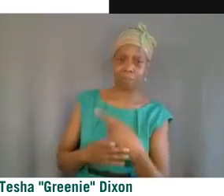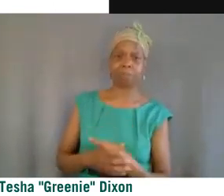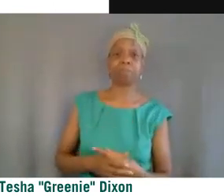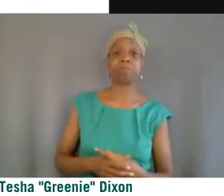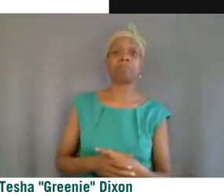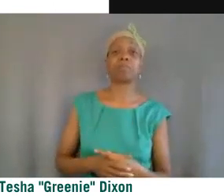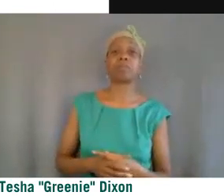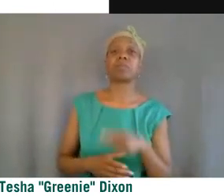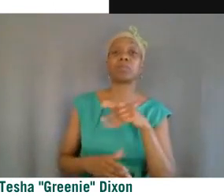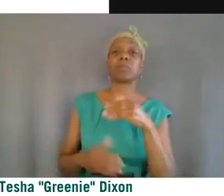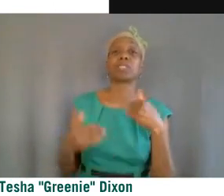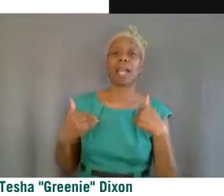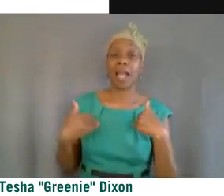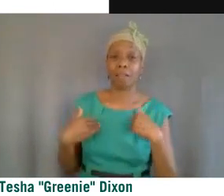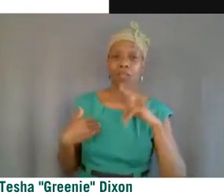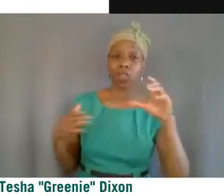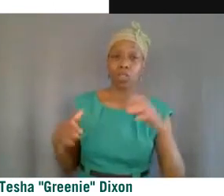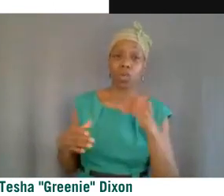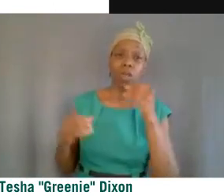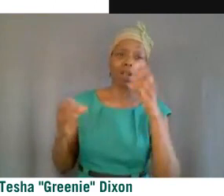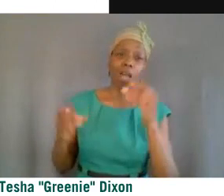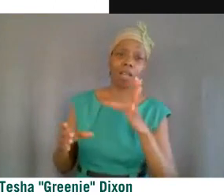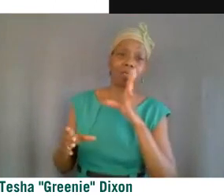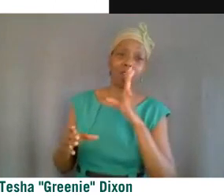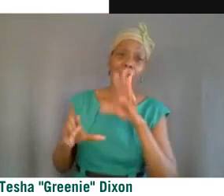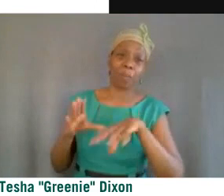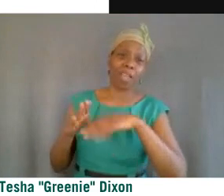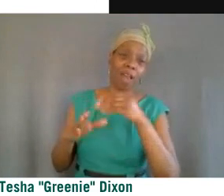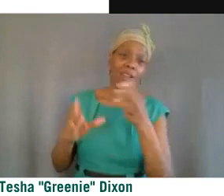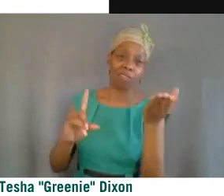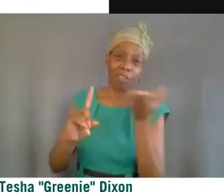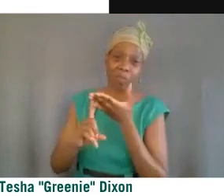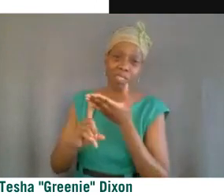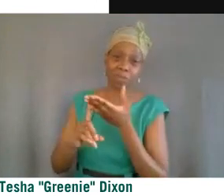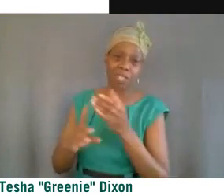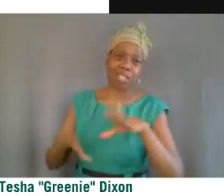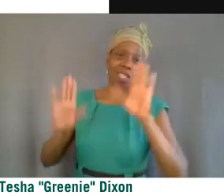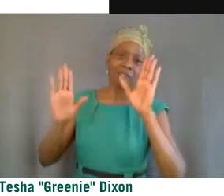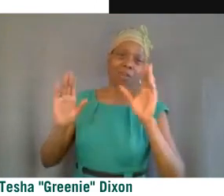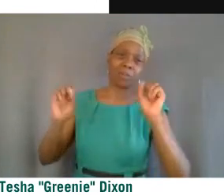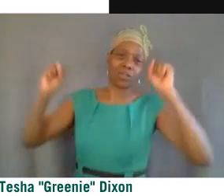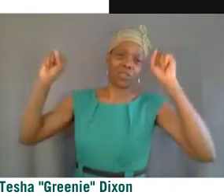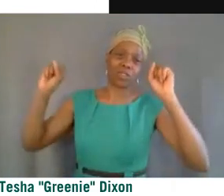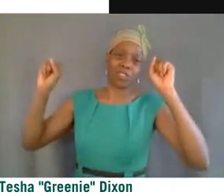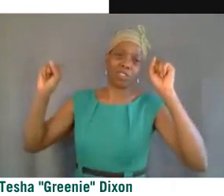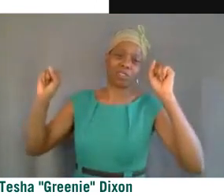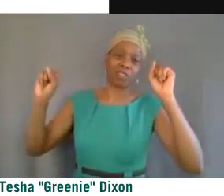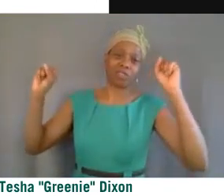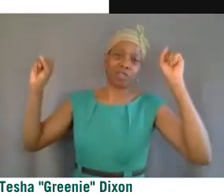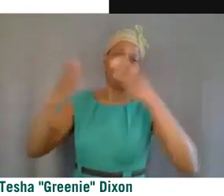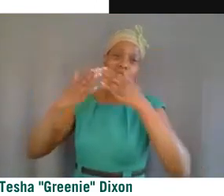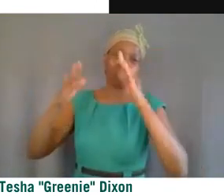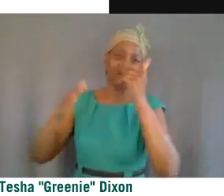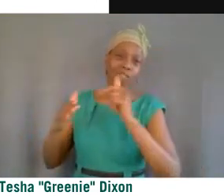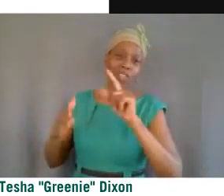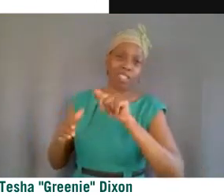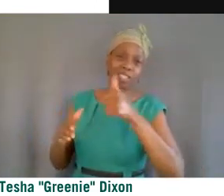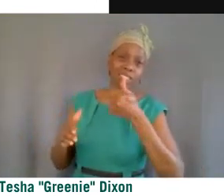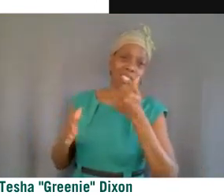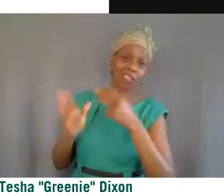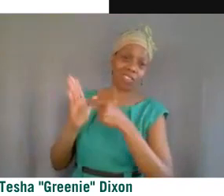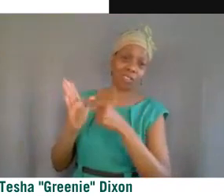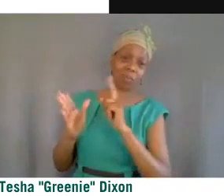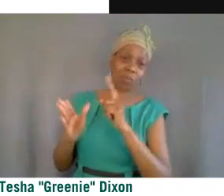You have to do a lot to talk me out of strength training in general for almost everything. And so this is another example of